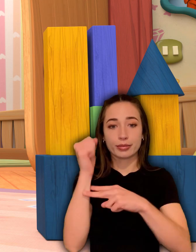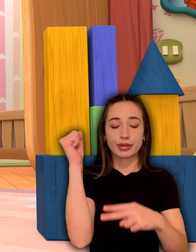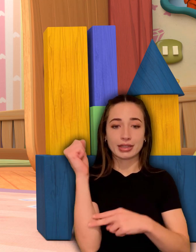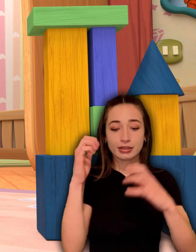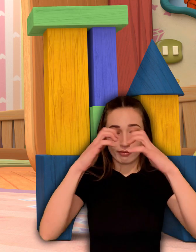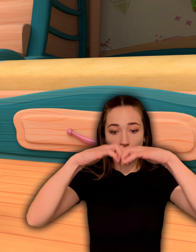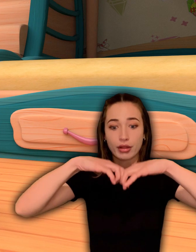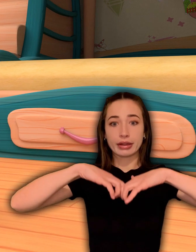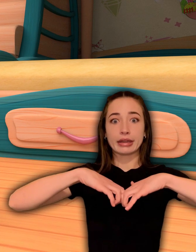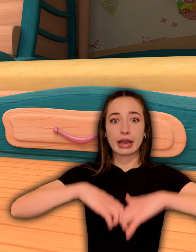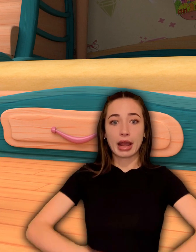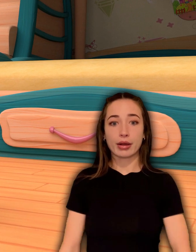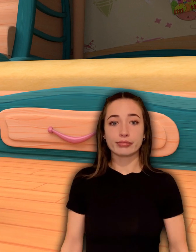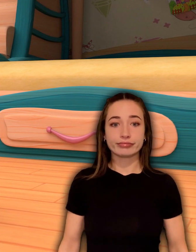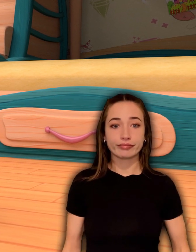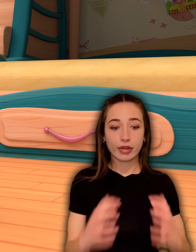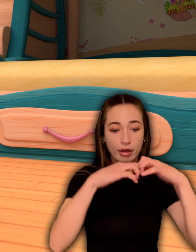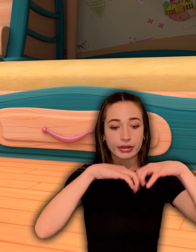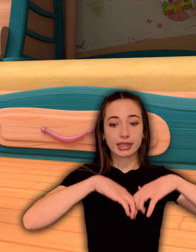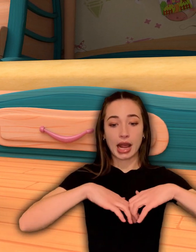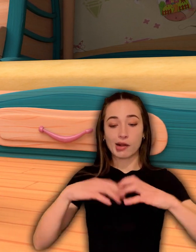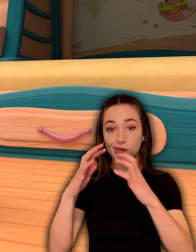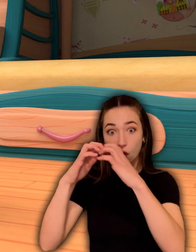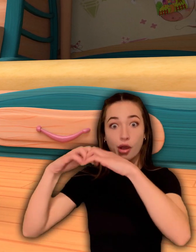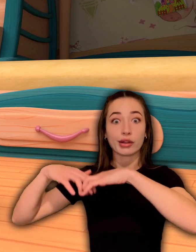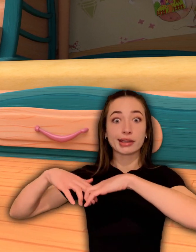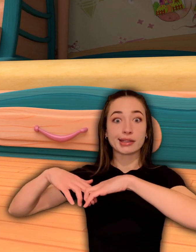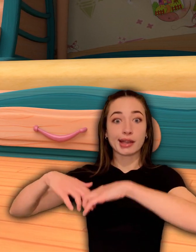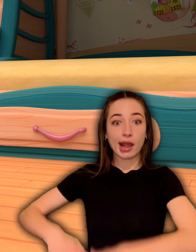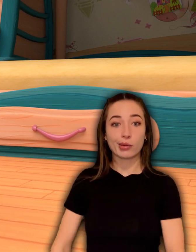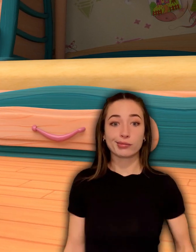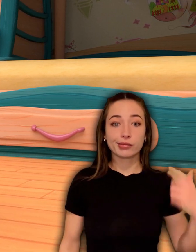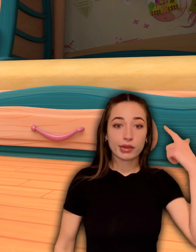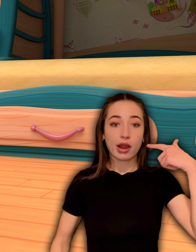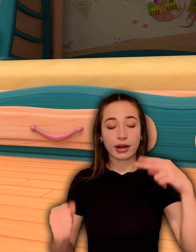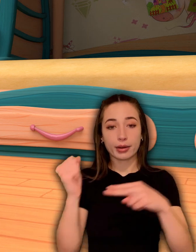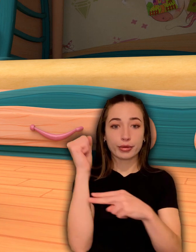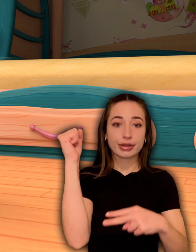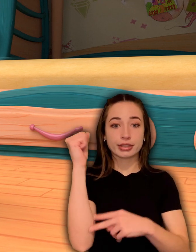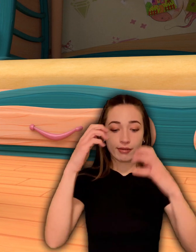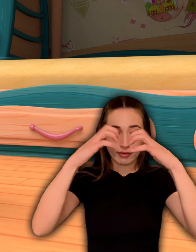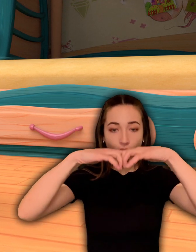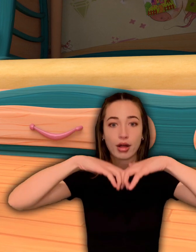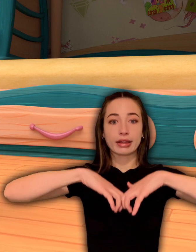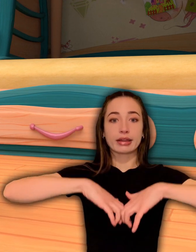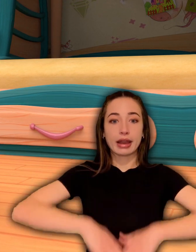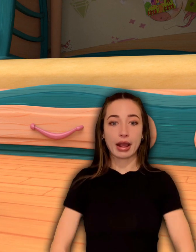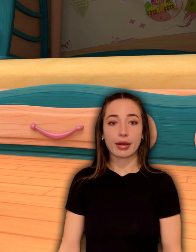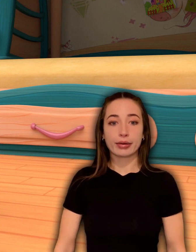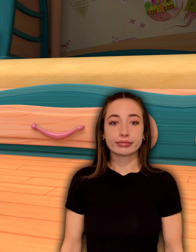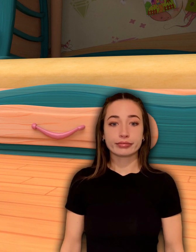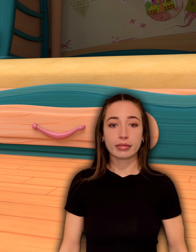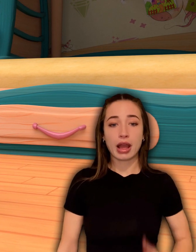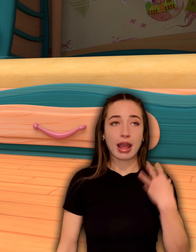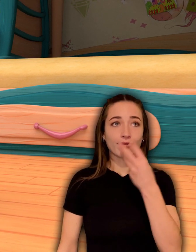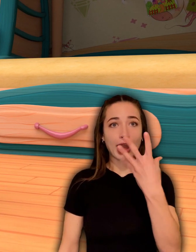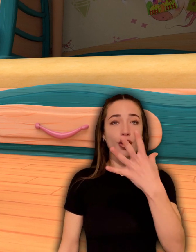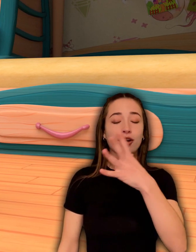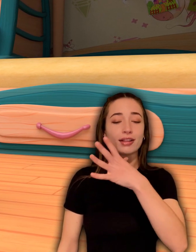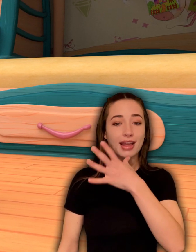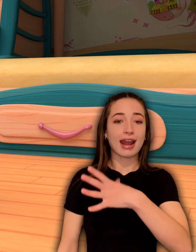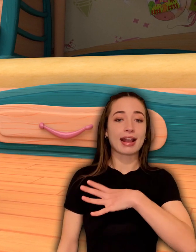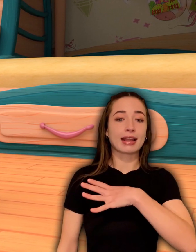London Bridge is falling down falling down falling down London bridge is falling down